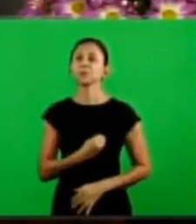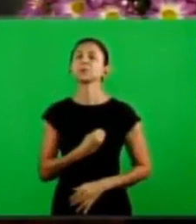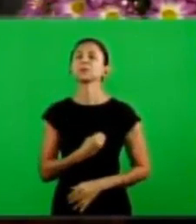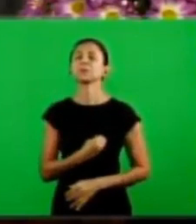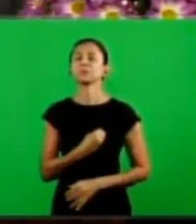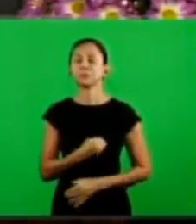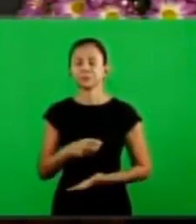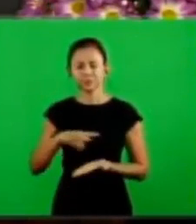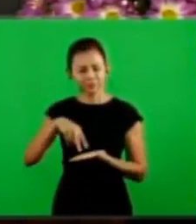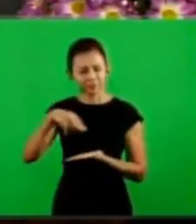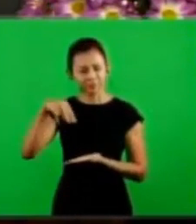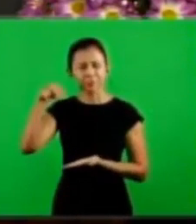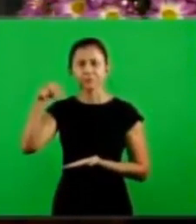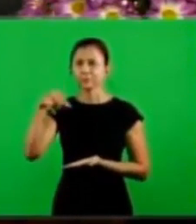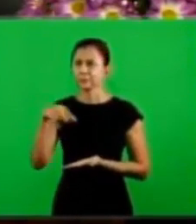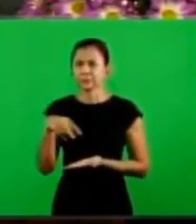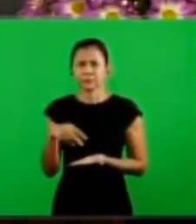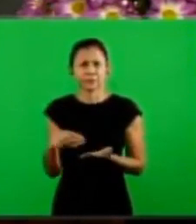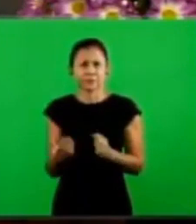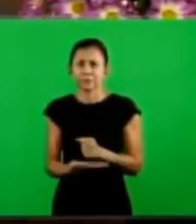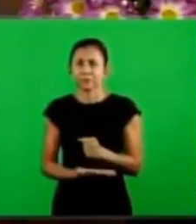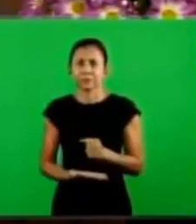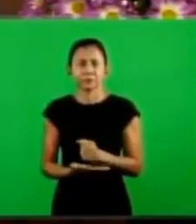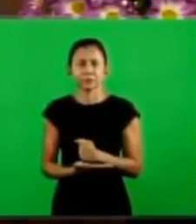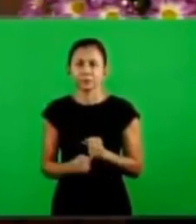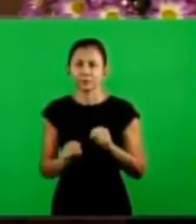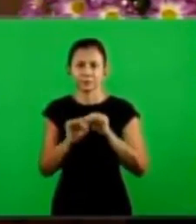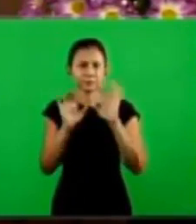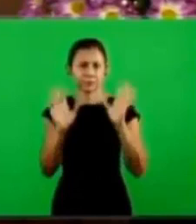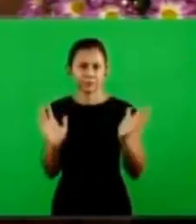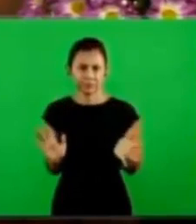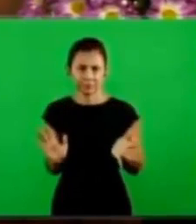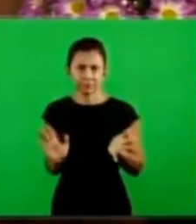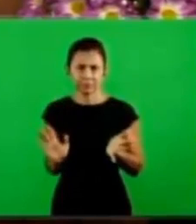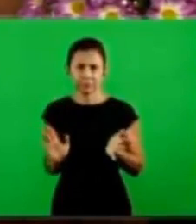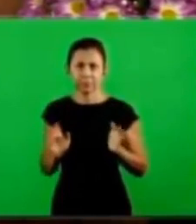It's alive. He rose again.